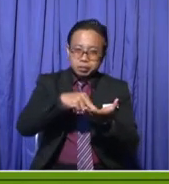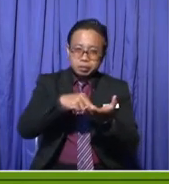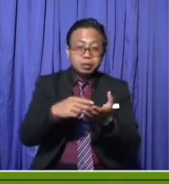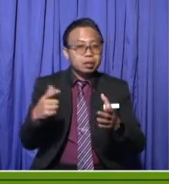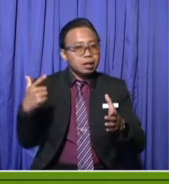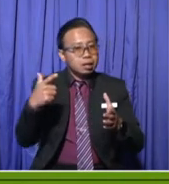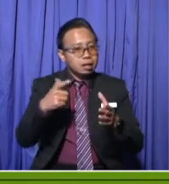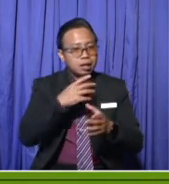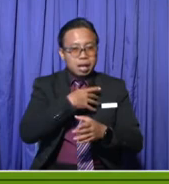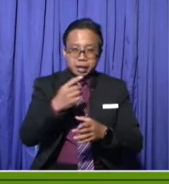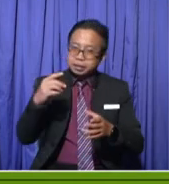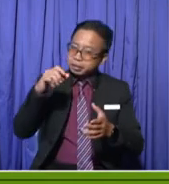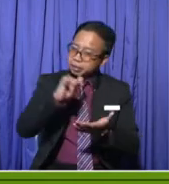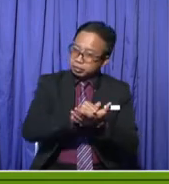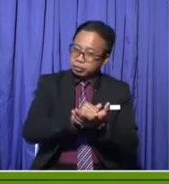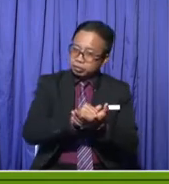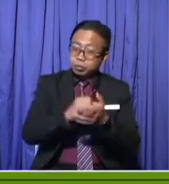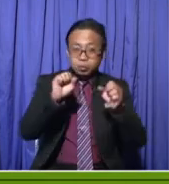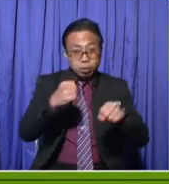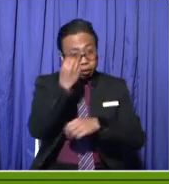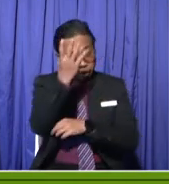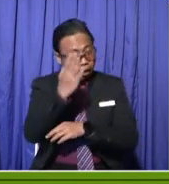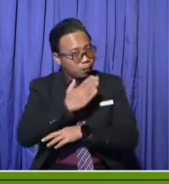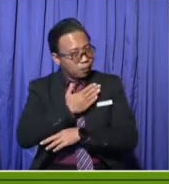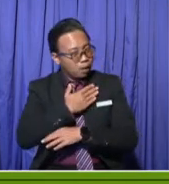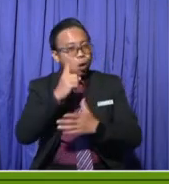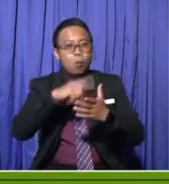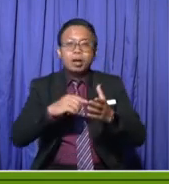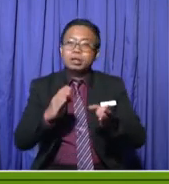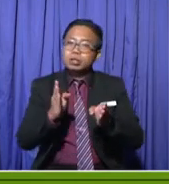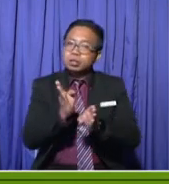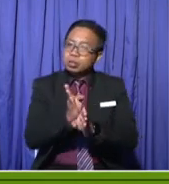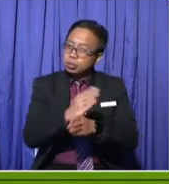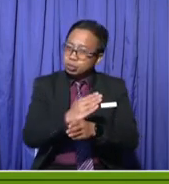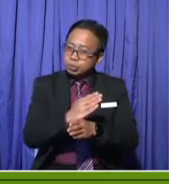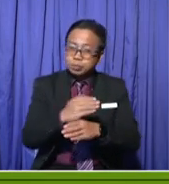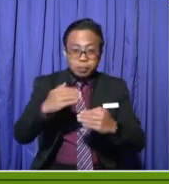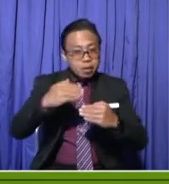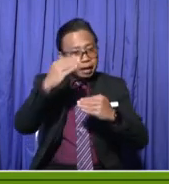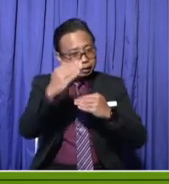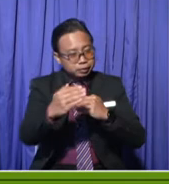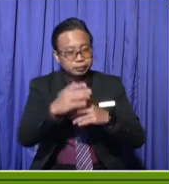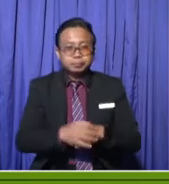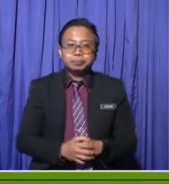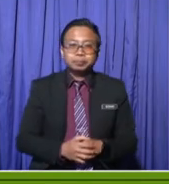this. Can you tell me what shape will come next?